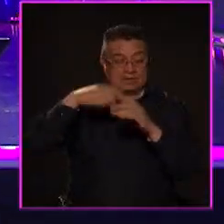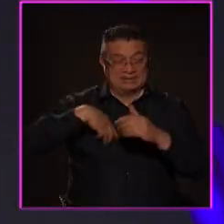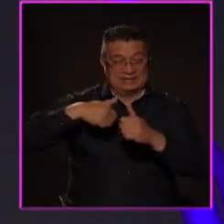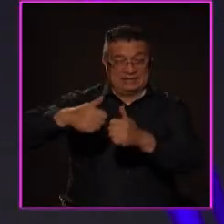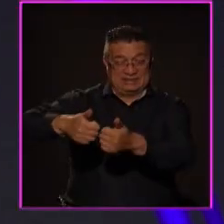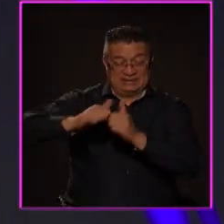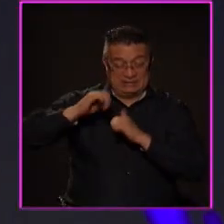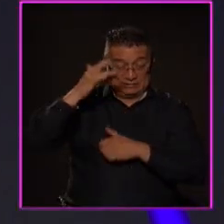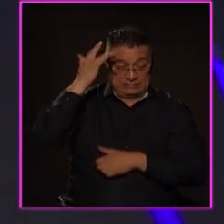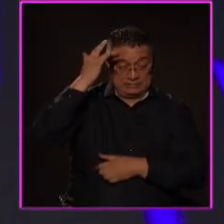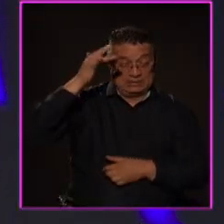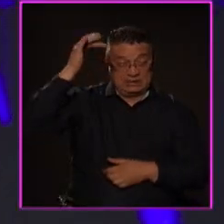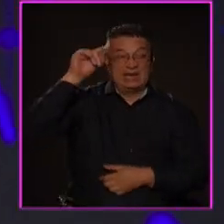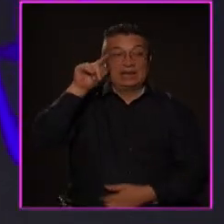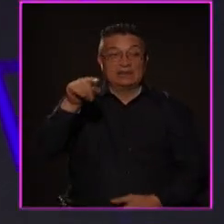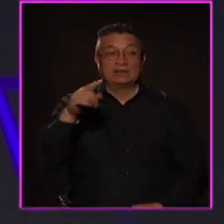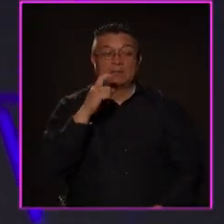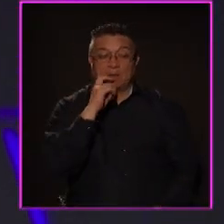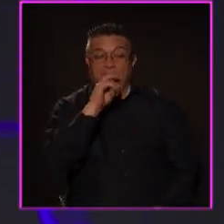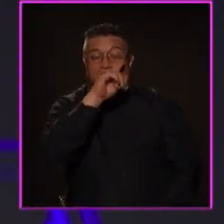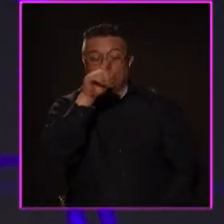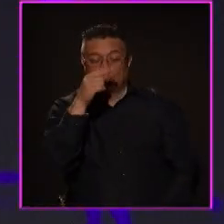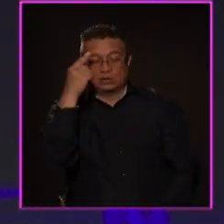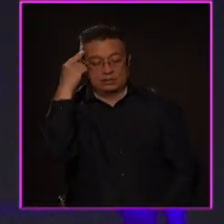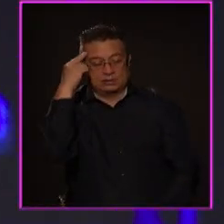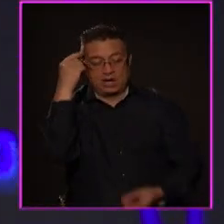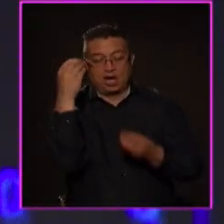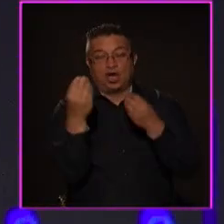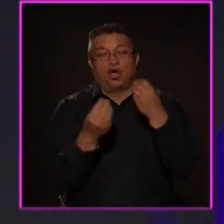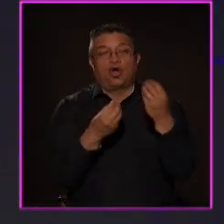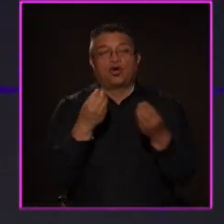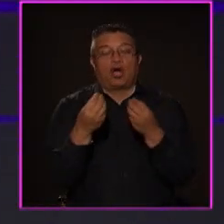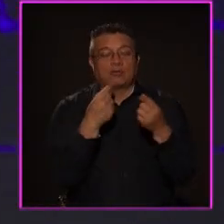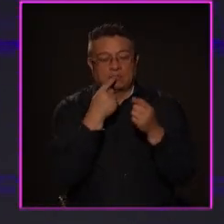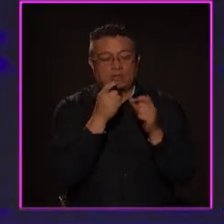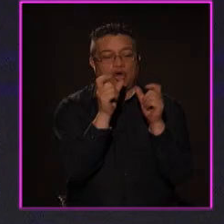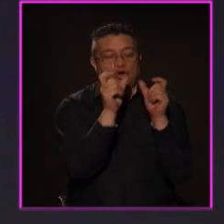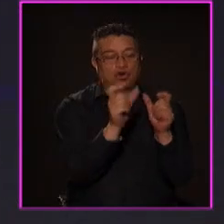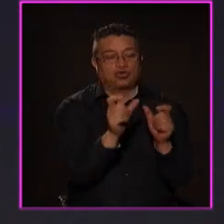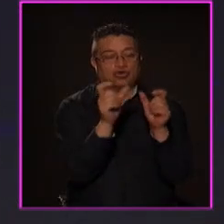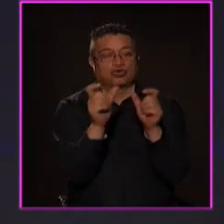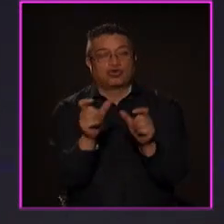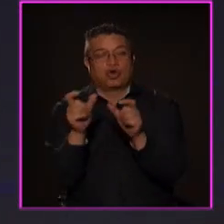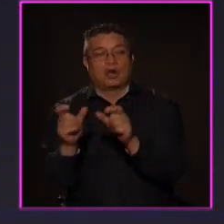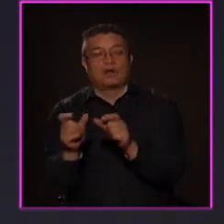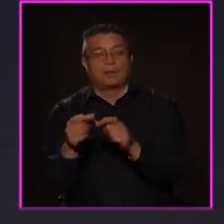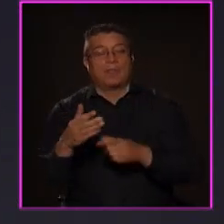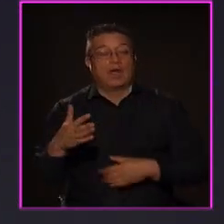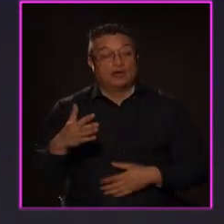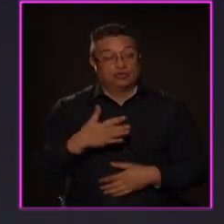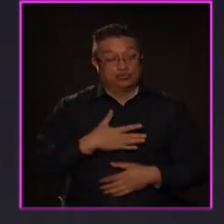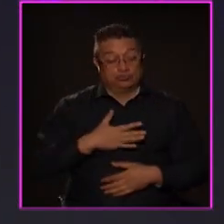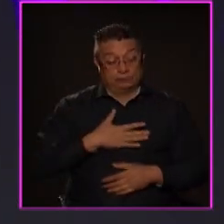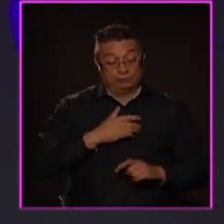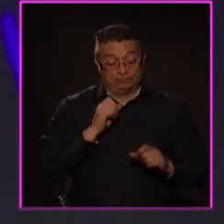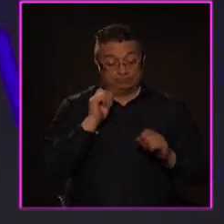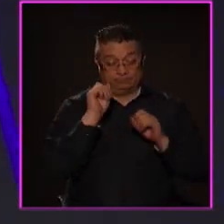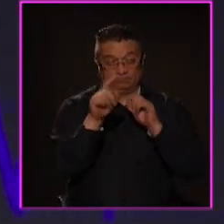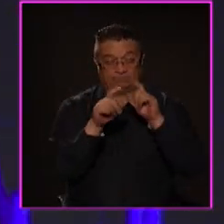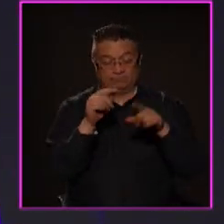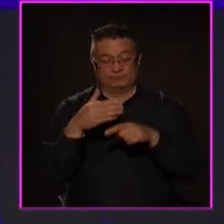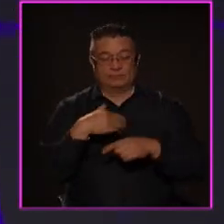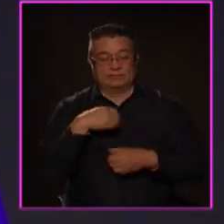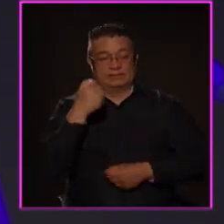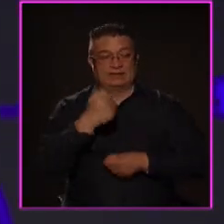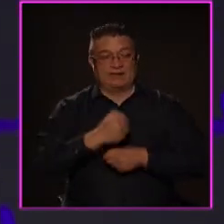worry about, how are we going to control them? I defend in my academic work a view that I